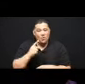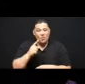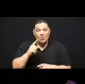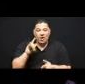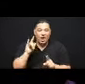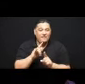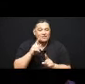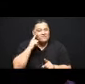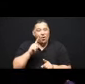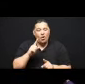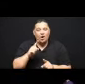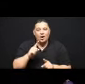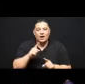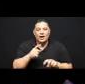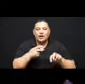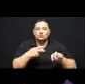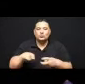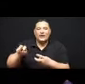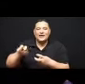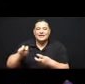to talk about politics.